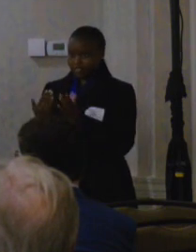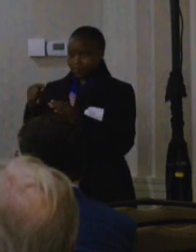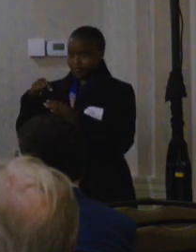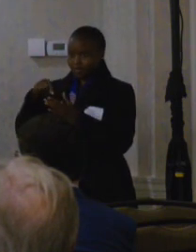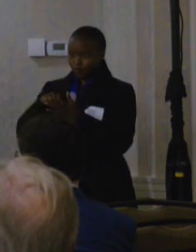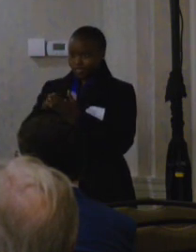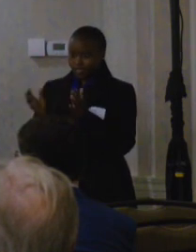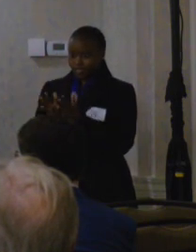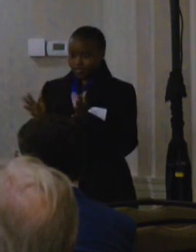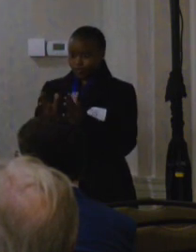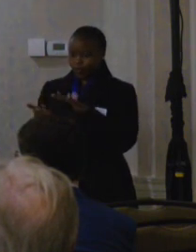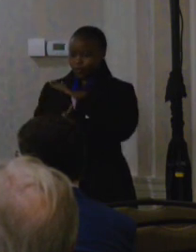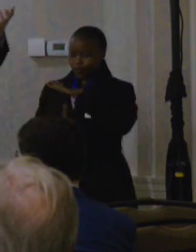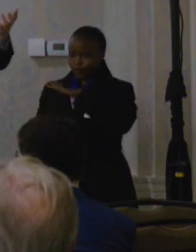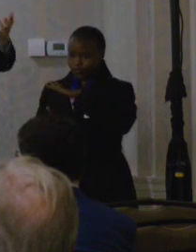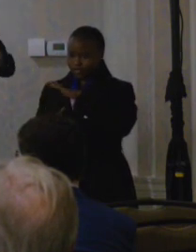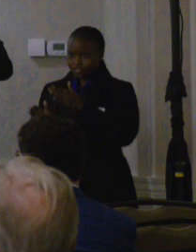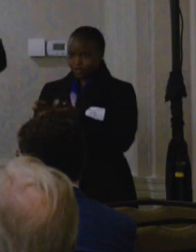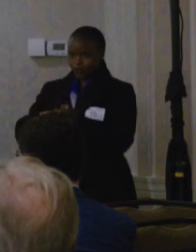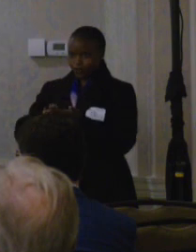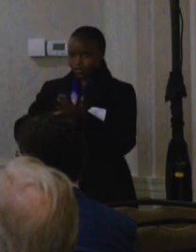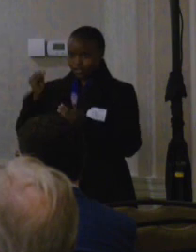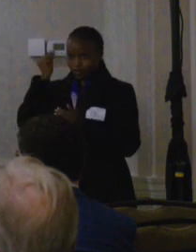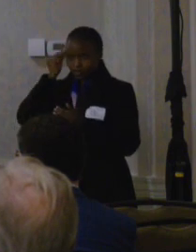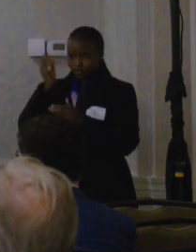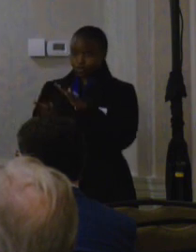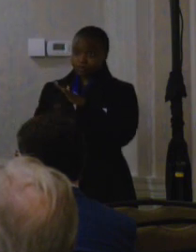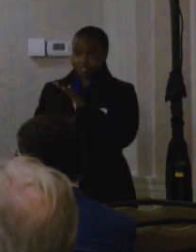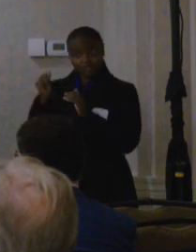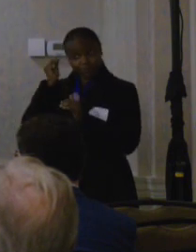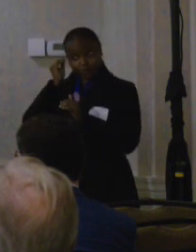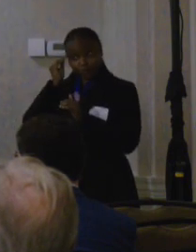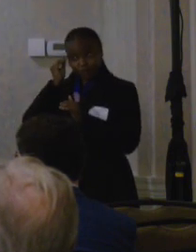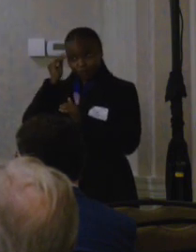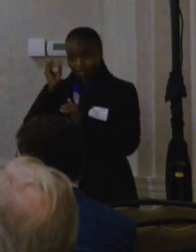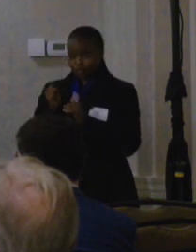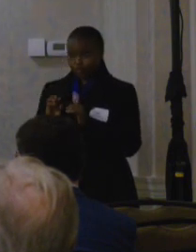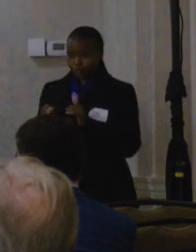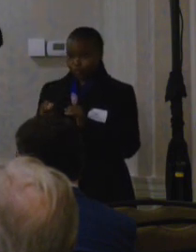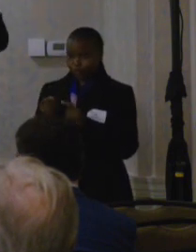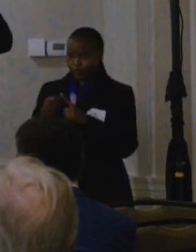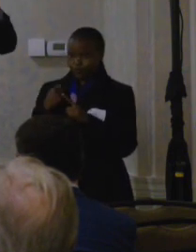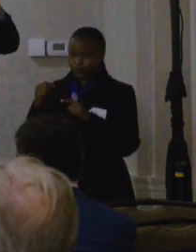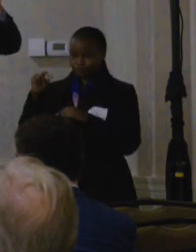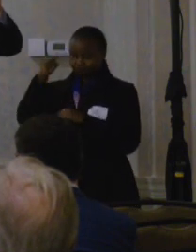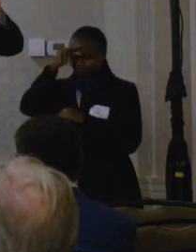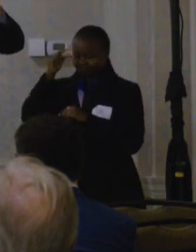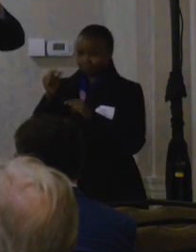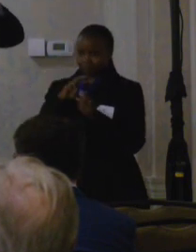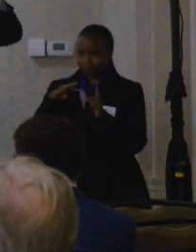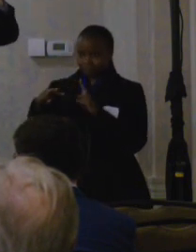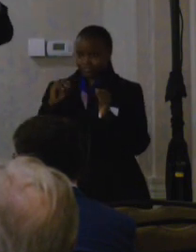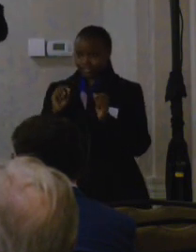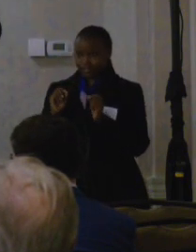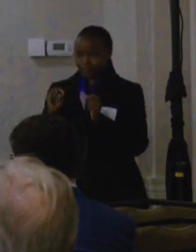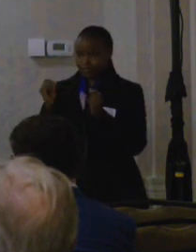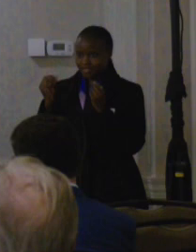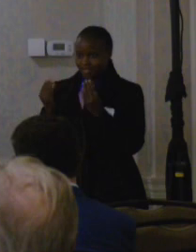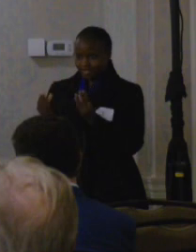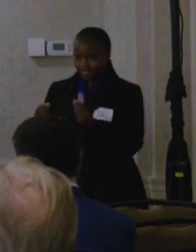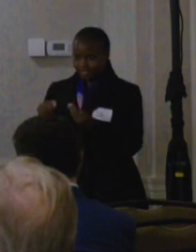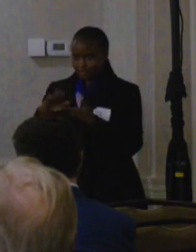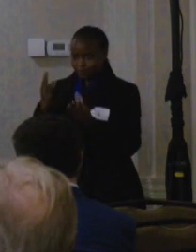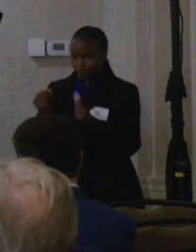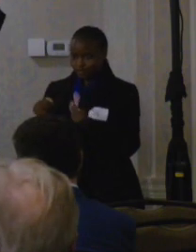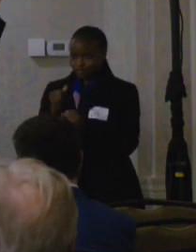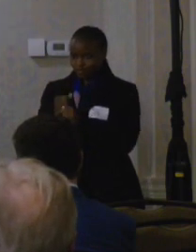the scope of the Ministry of Basic Education or the Ministry of Education. And so from a governance perspective, it can be more easy